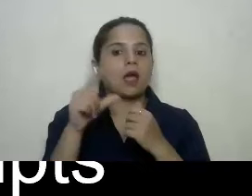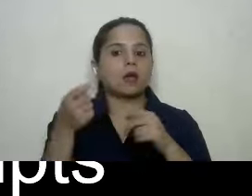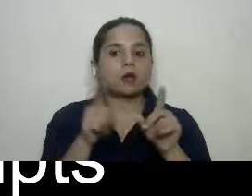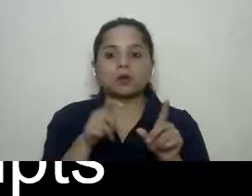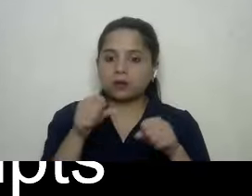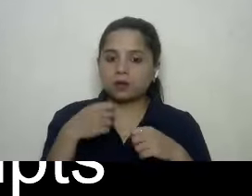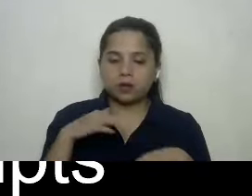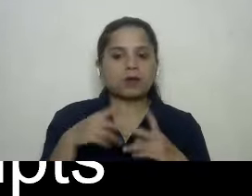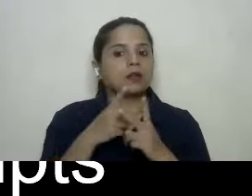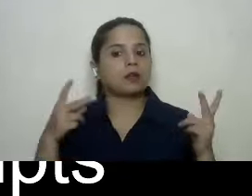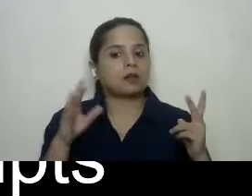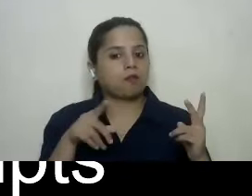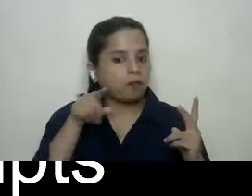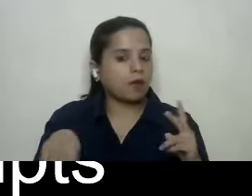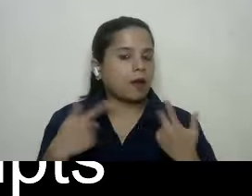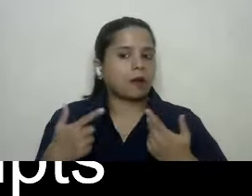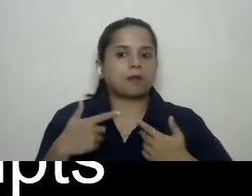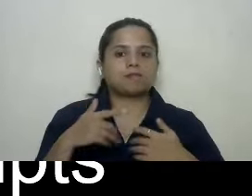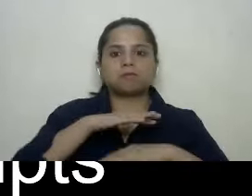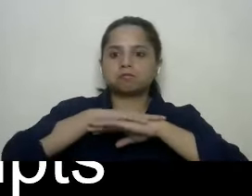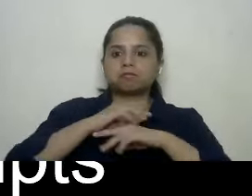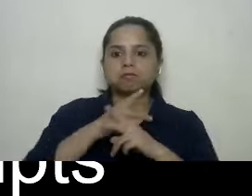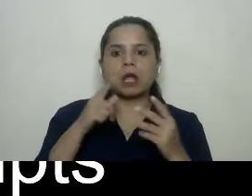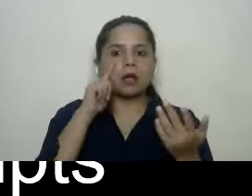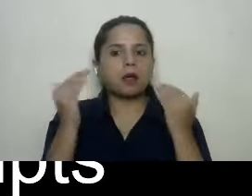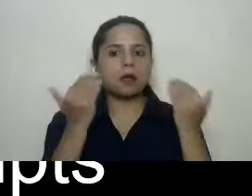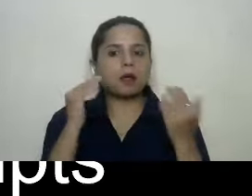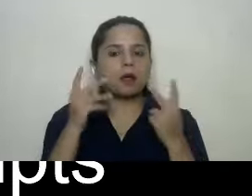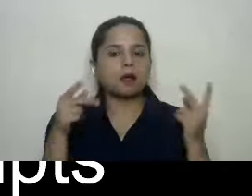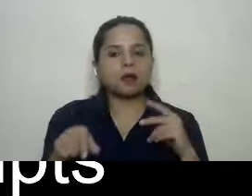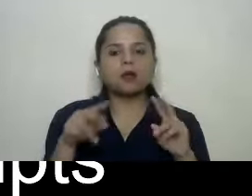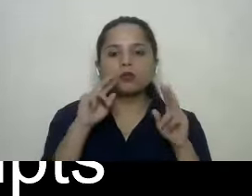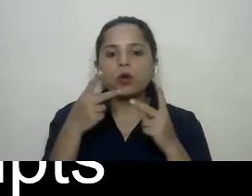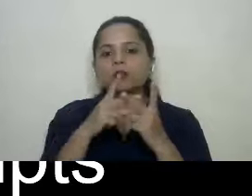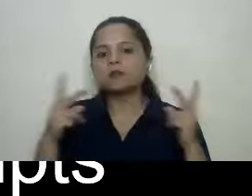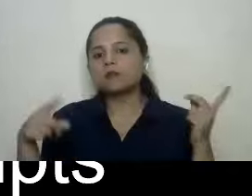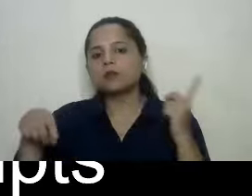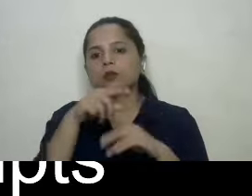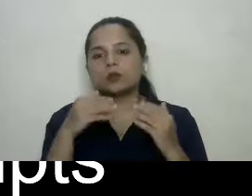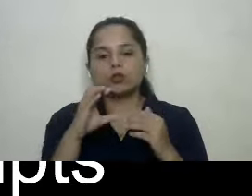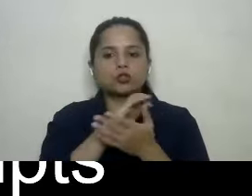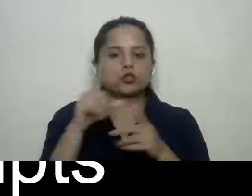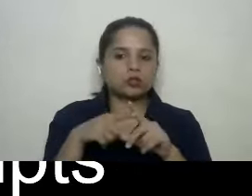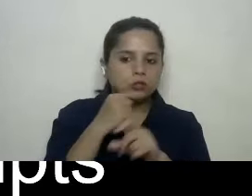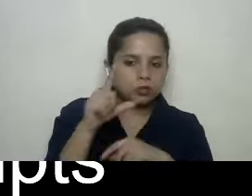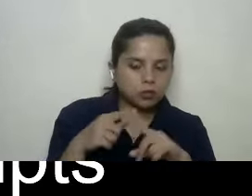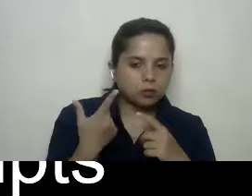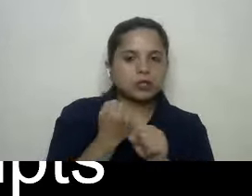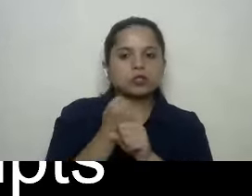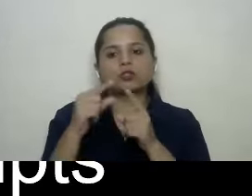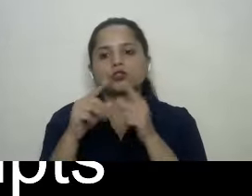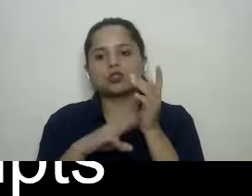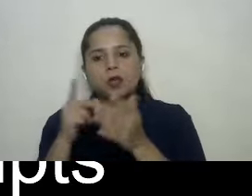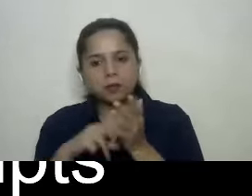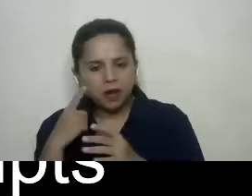different platforms, and it's a nice idea to compare the responses from different platforms. So ChatGPT, Gemini, Claude, you can try